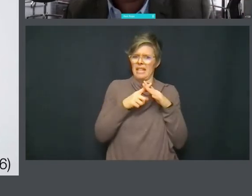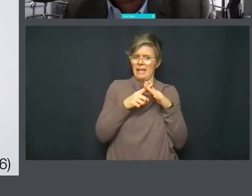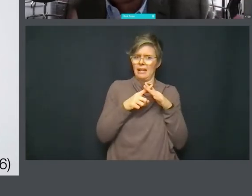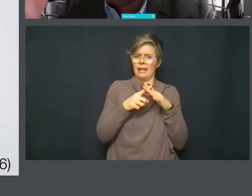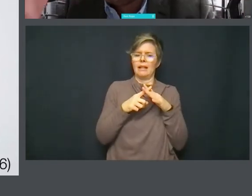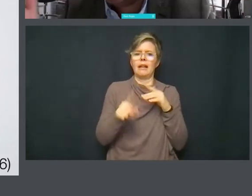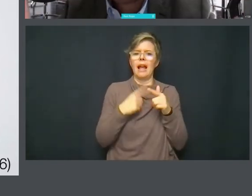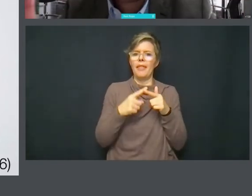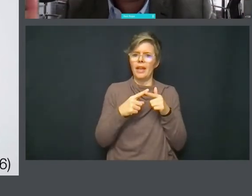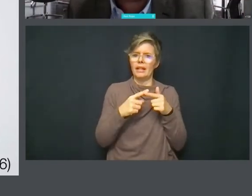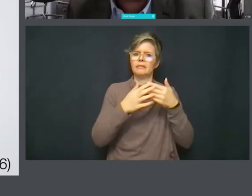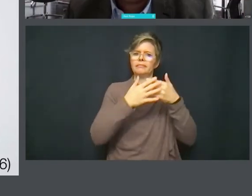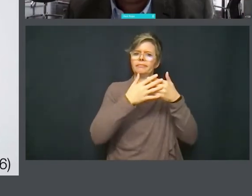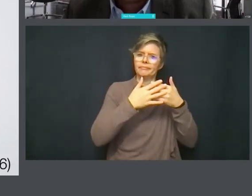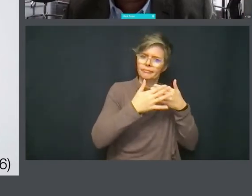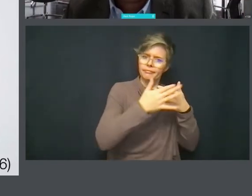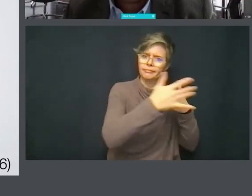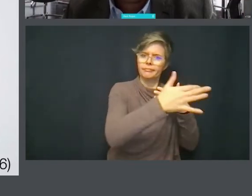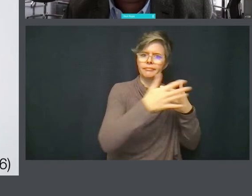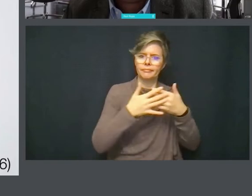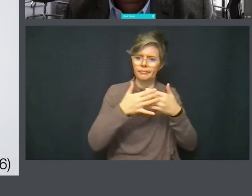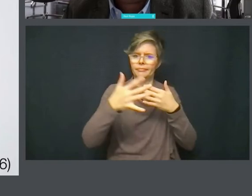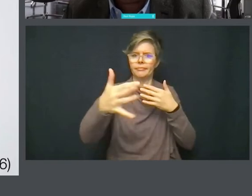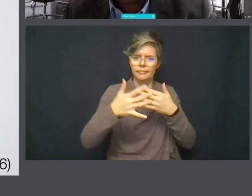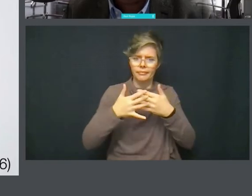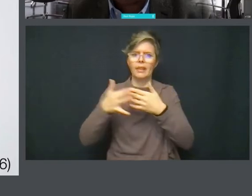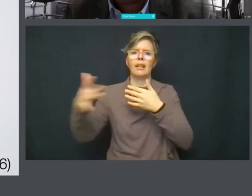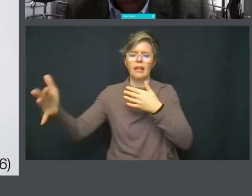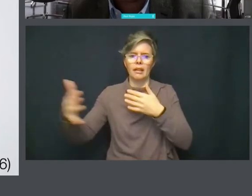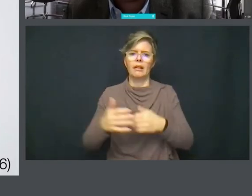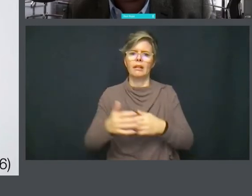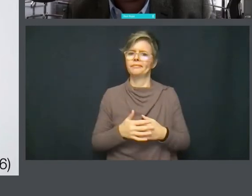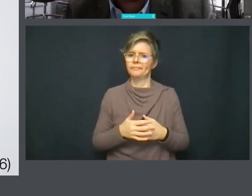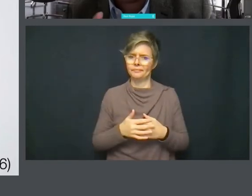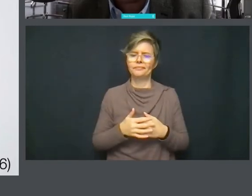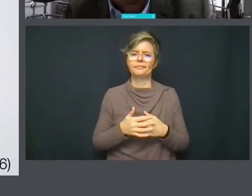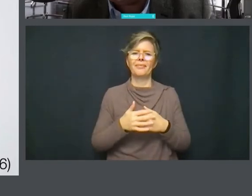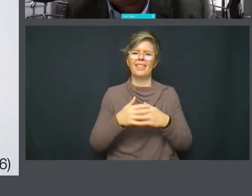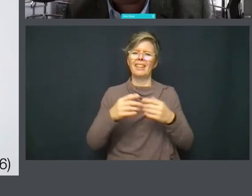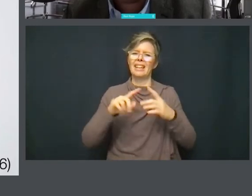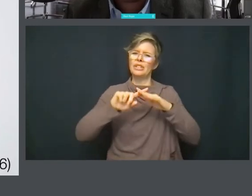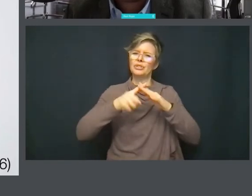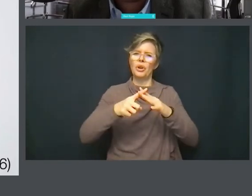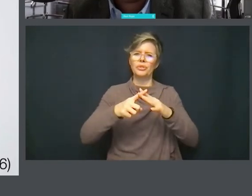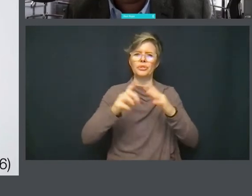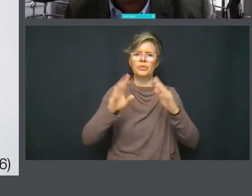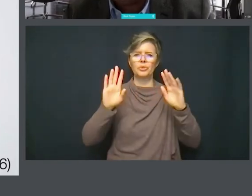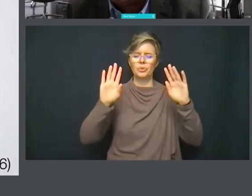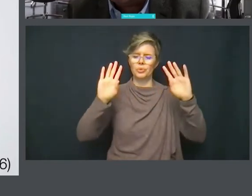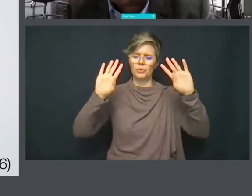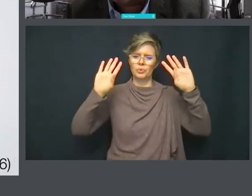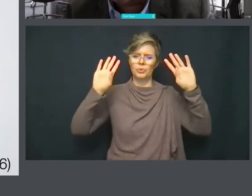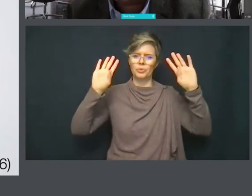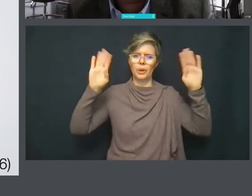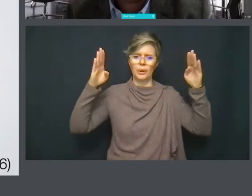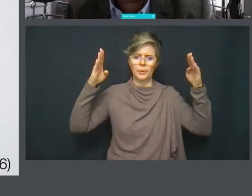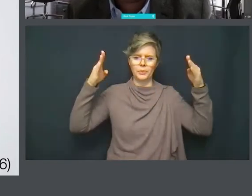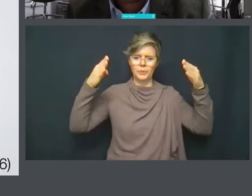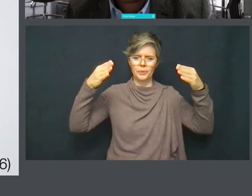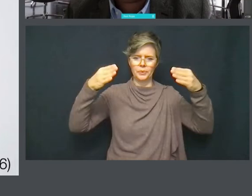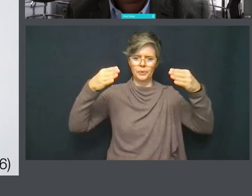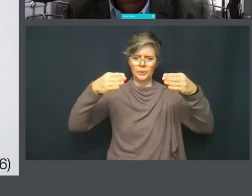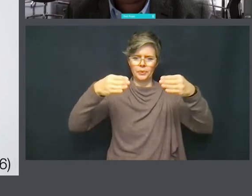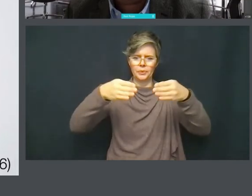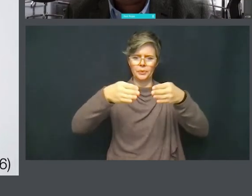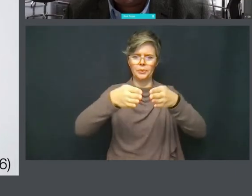phonology is different from this particular phonology, that ability starts narrowing, right? Or it starts becoming more focused